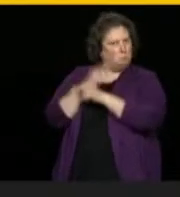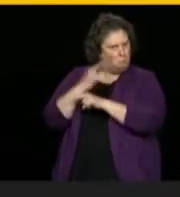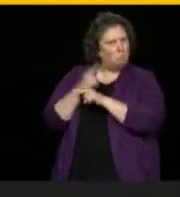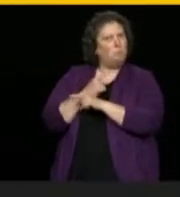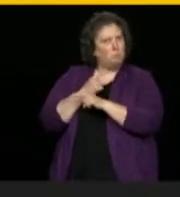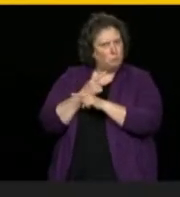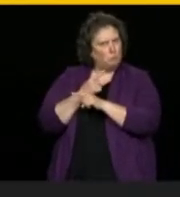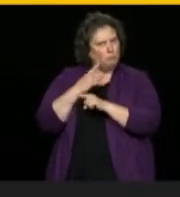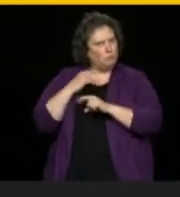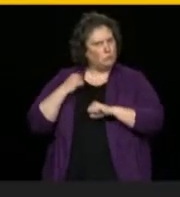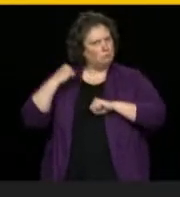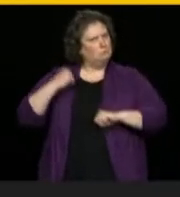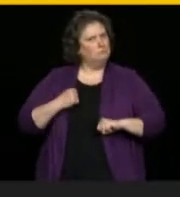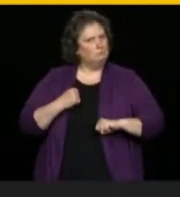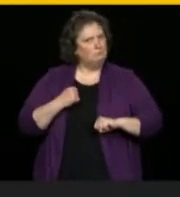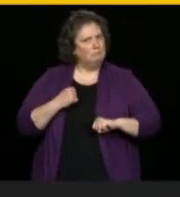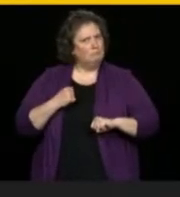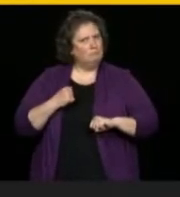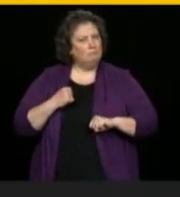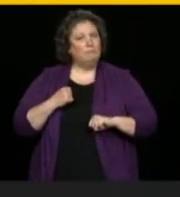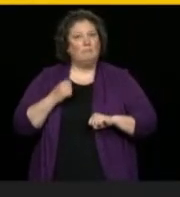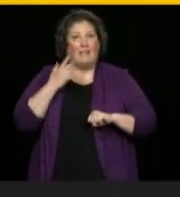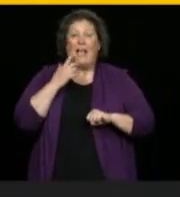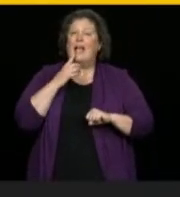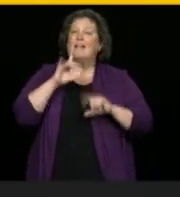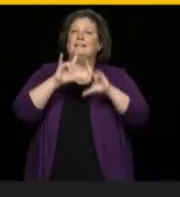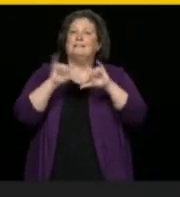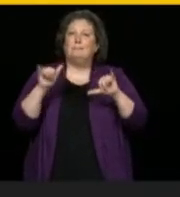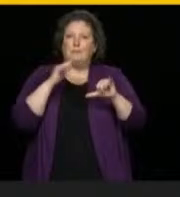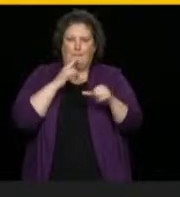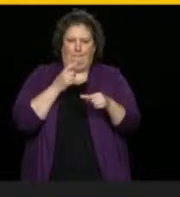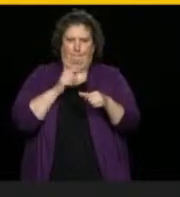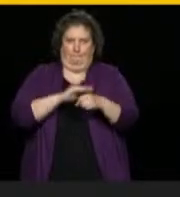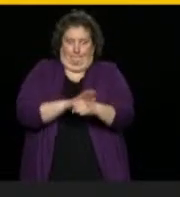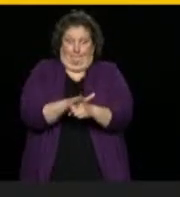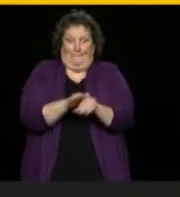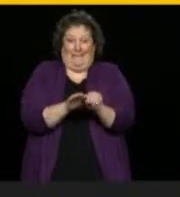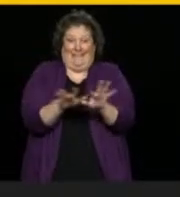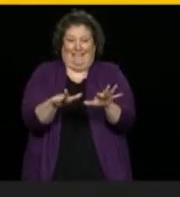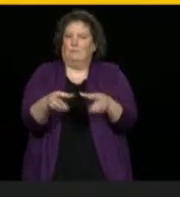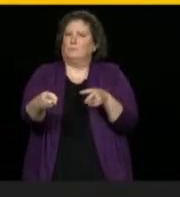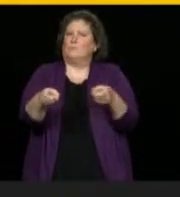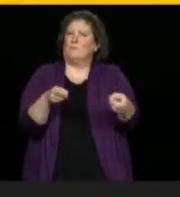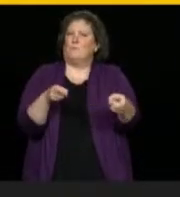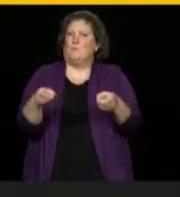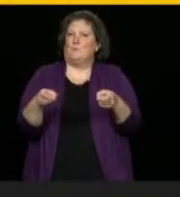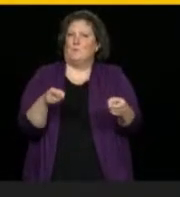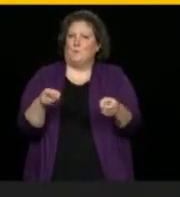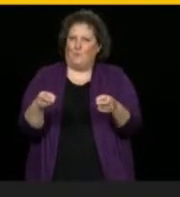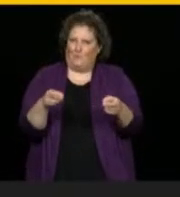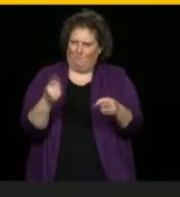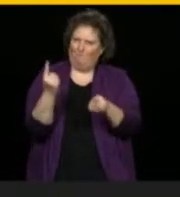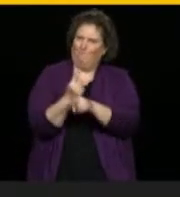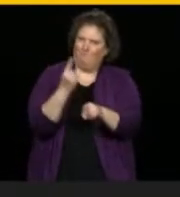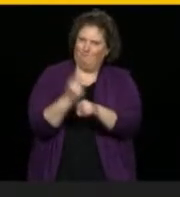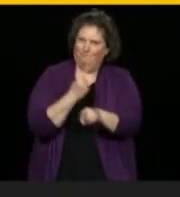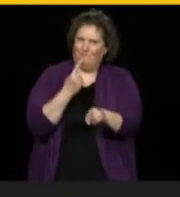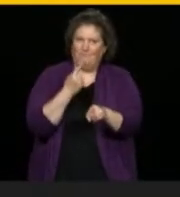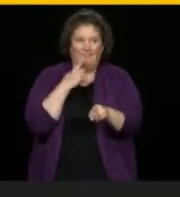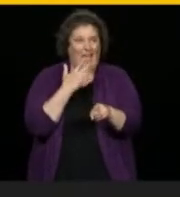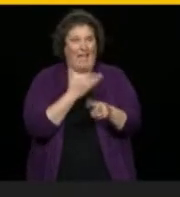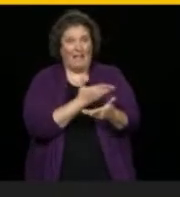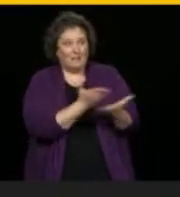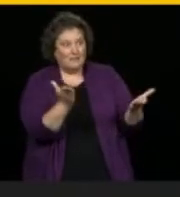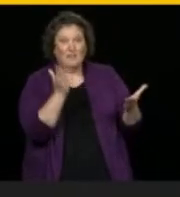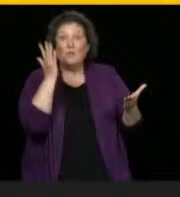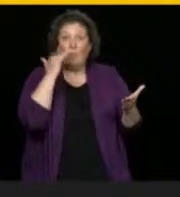On a of pu COVID-19. aider les Canadiens à We were rester able chez eux, to help Canadians à stay se home. protéger We pendant allowed des them mois